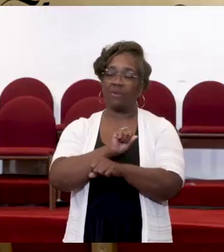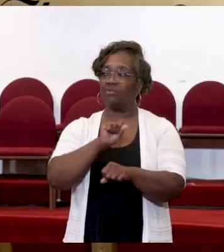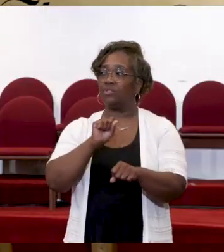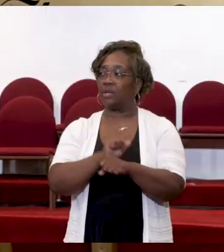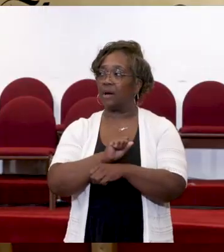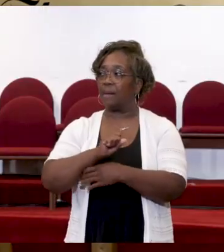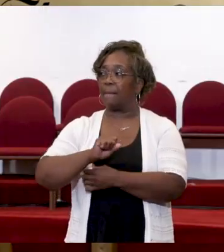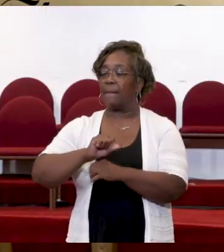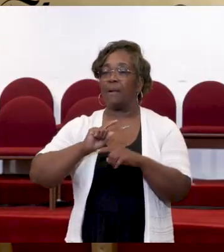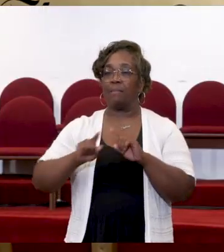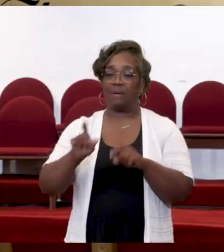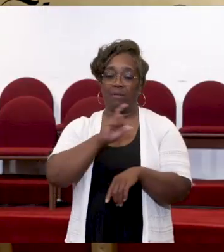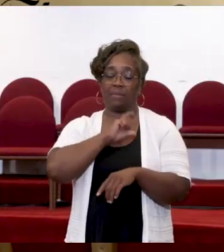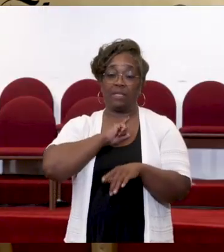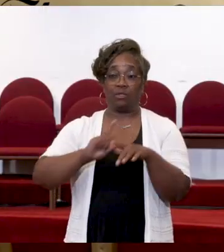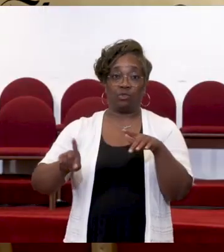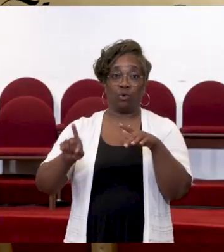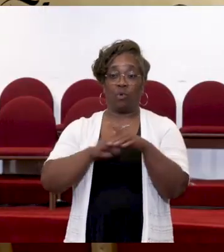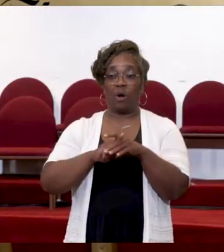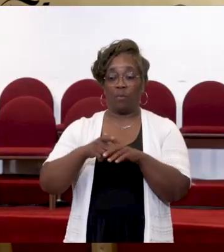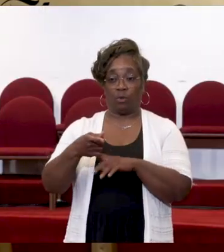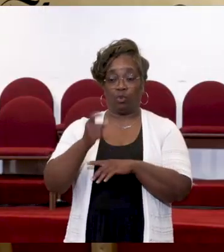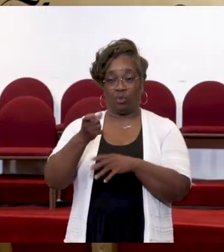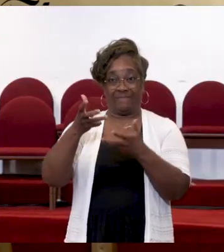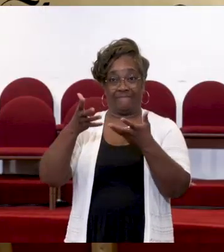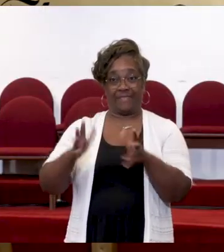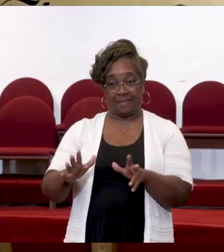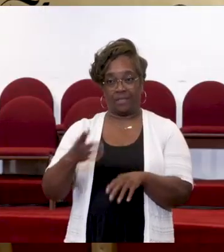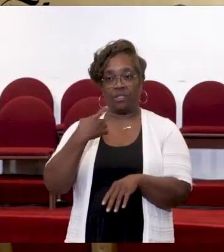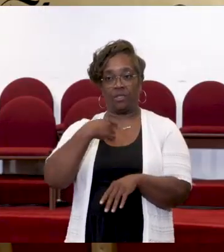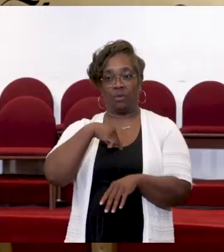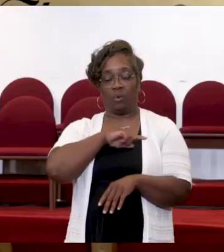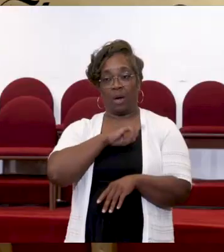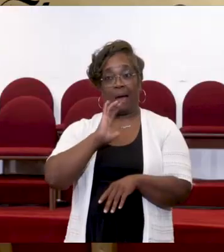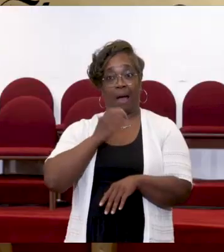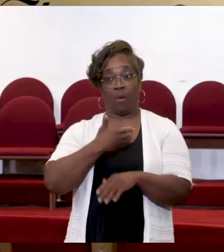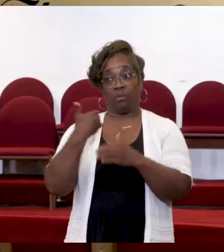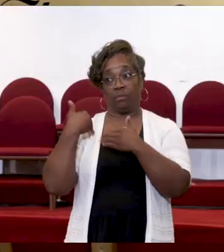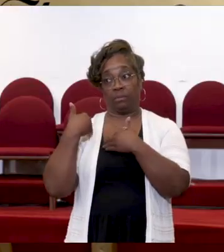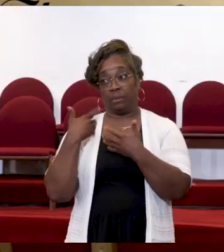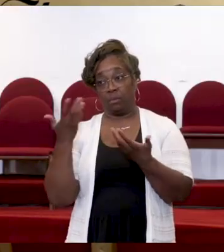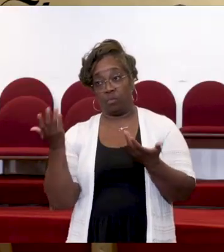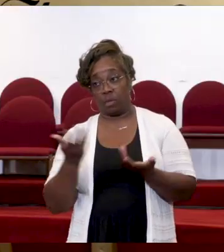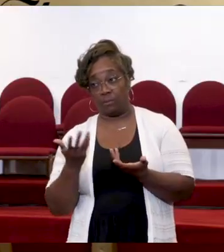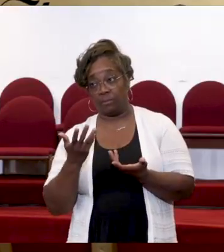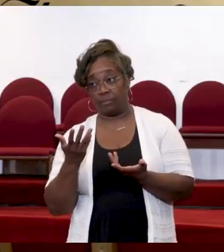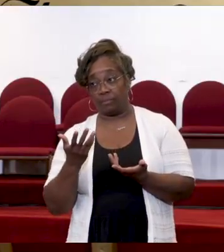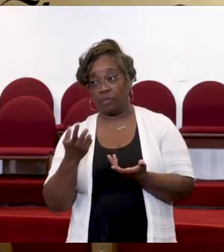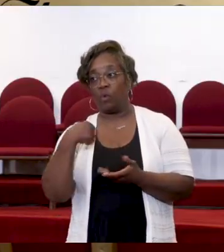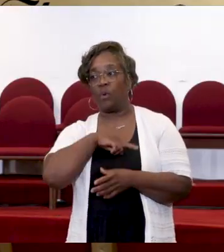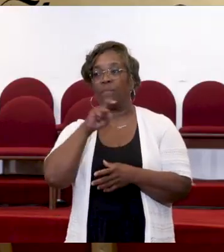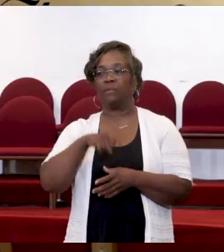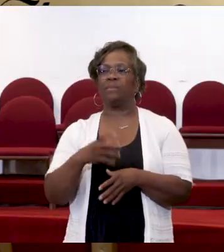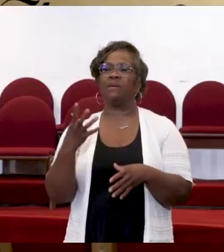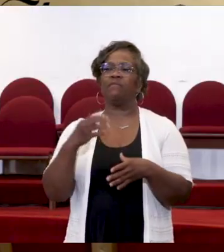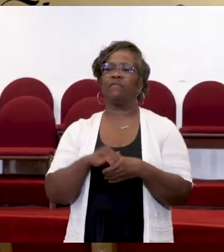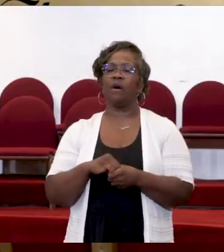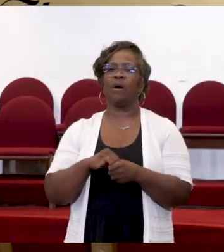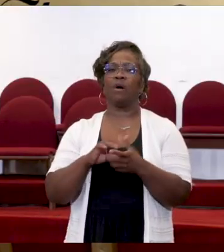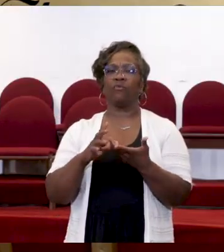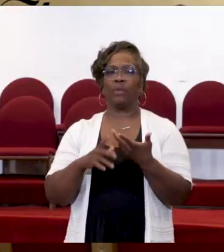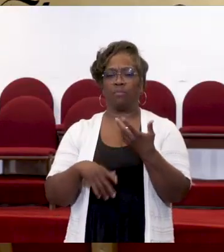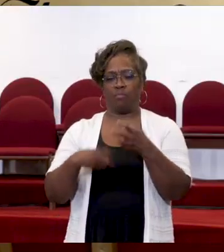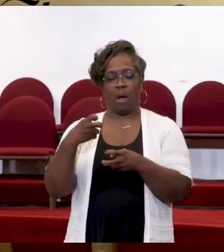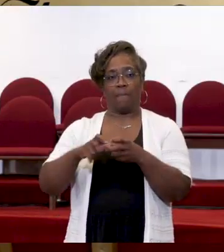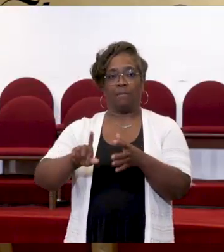after the shooting occurs. What we have got to do is to be engaged when the beefs are starting. And that means you need